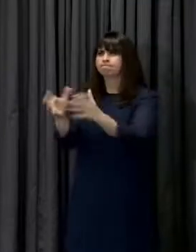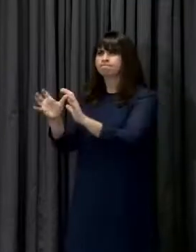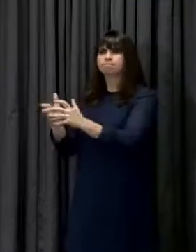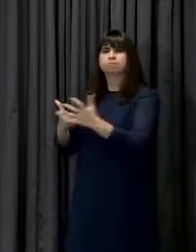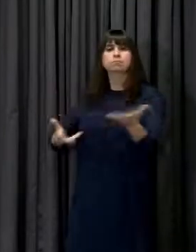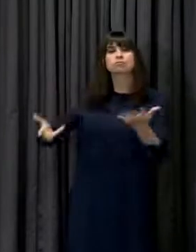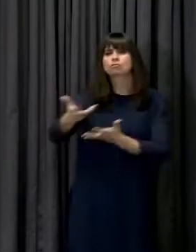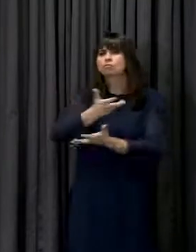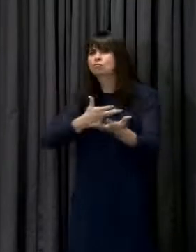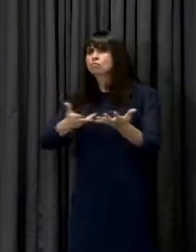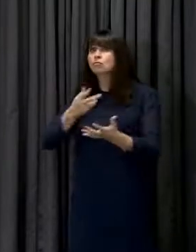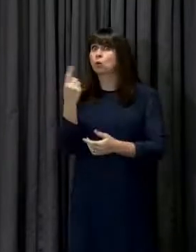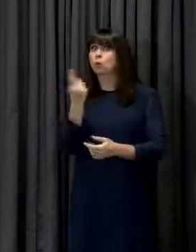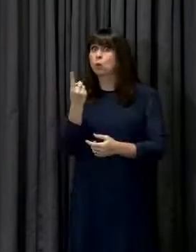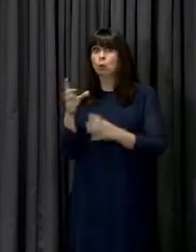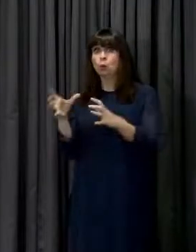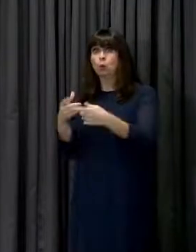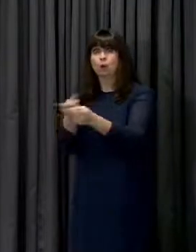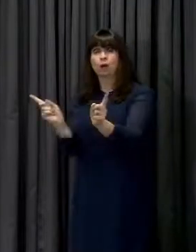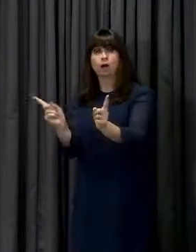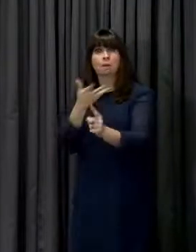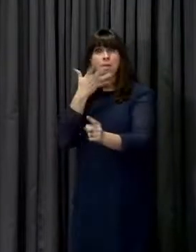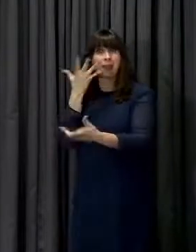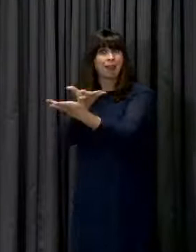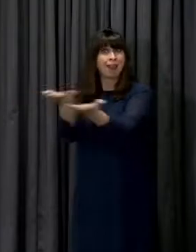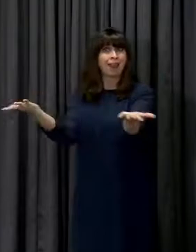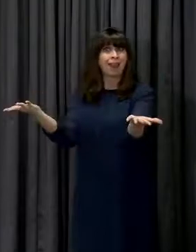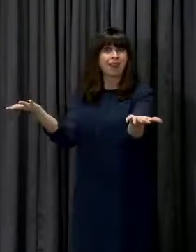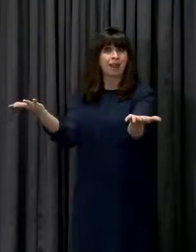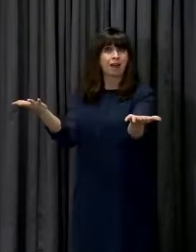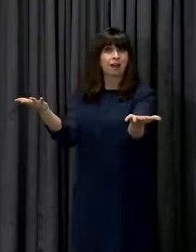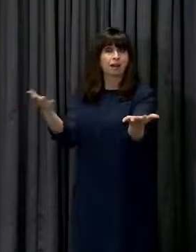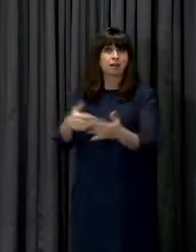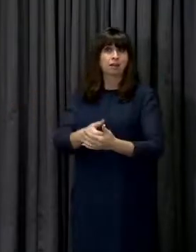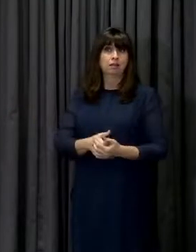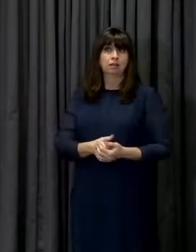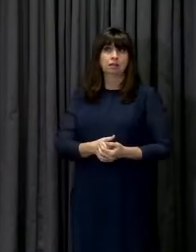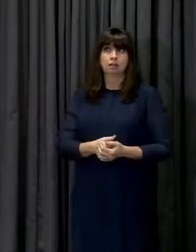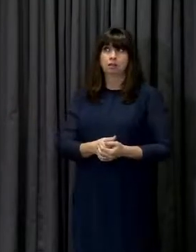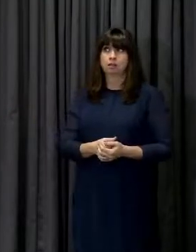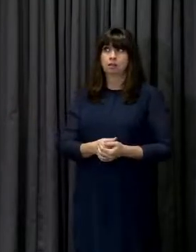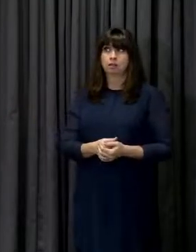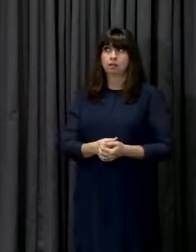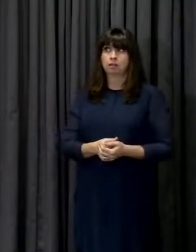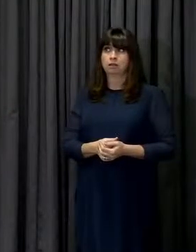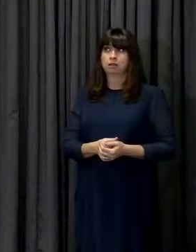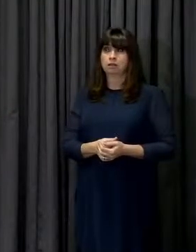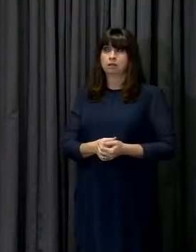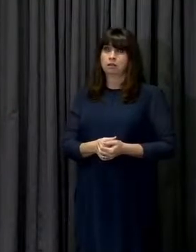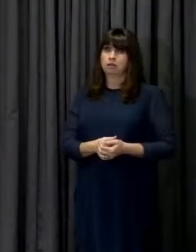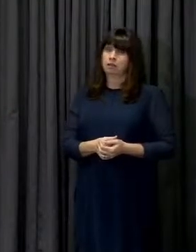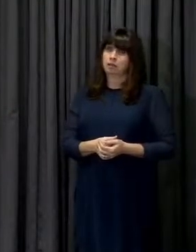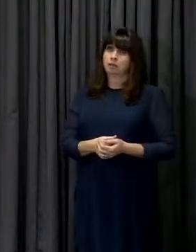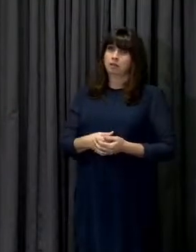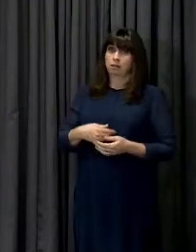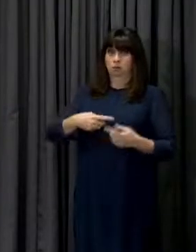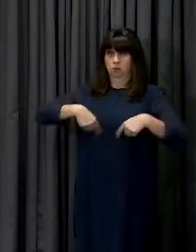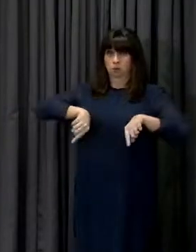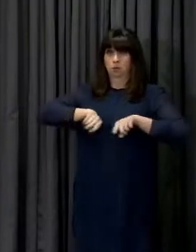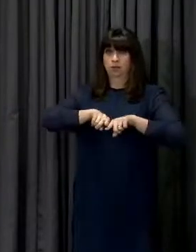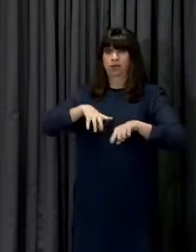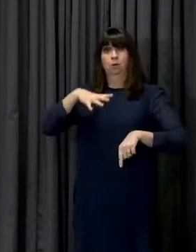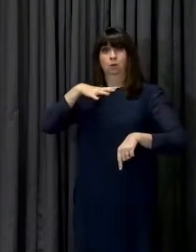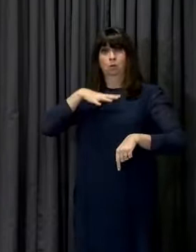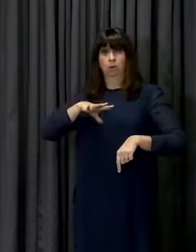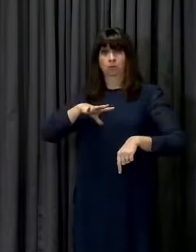but the key partner of the public. And so if we're going to be able to get through not just the end of the year, but into the next year